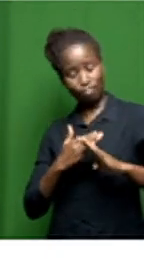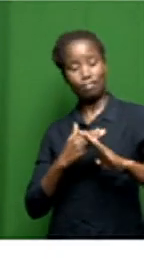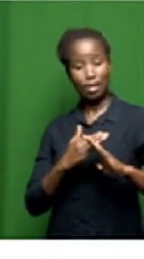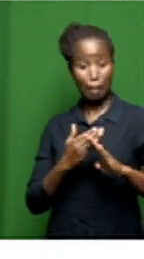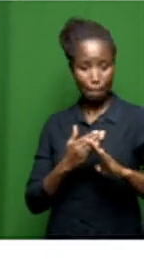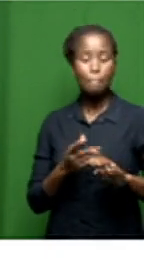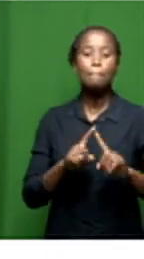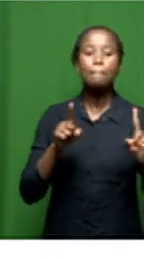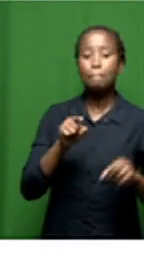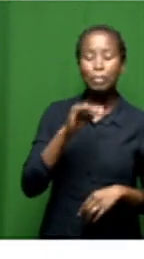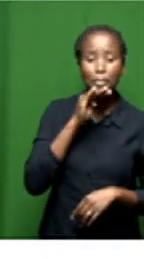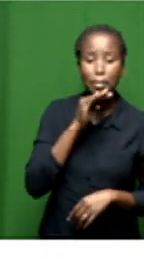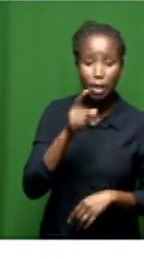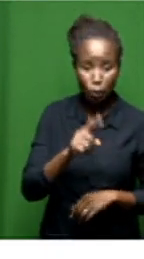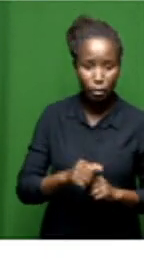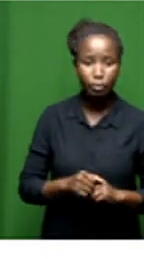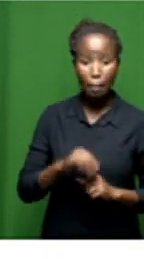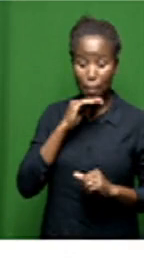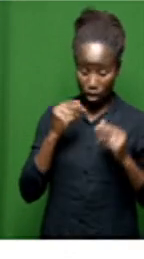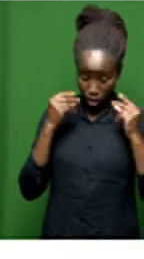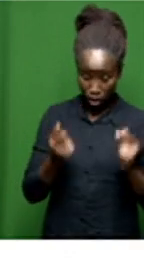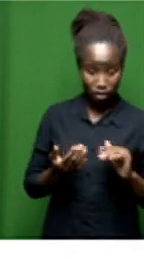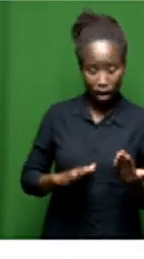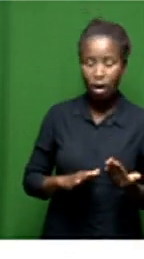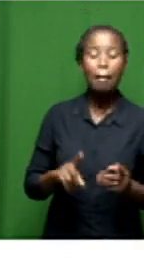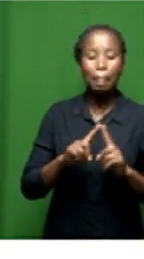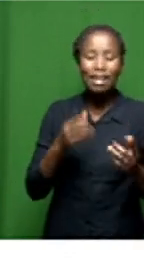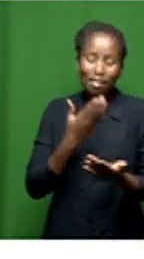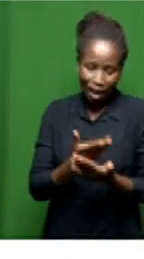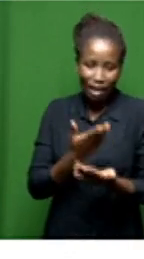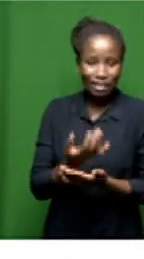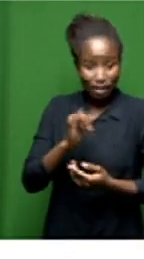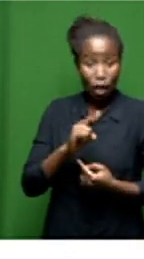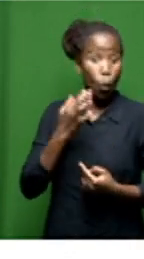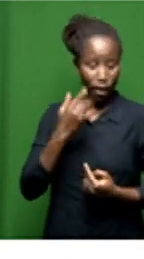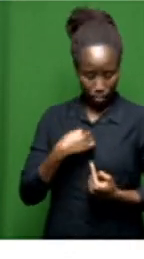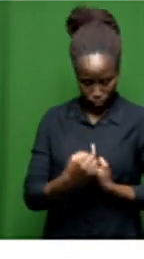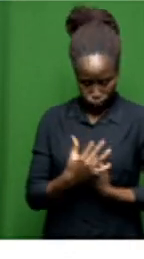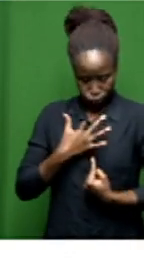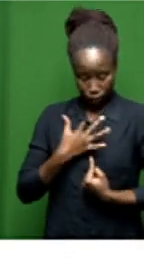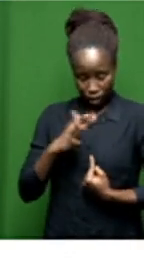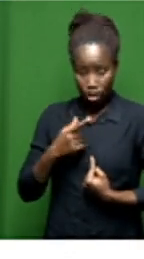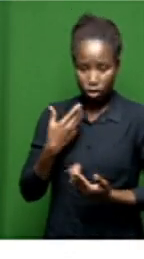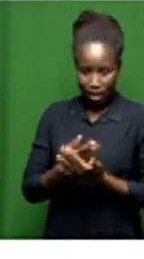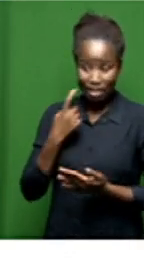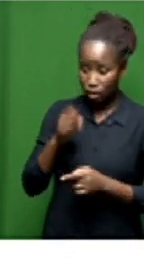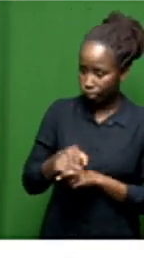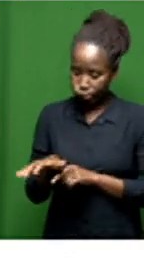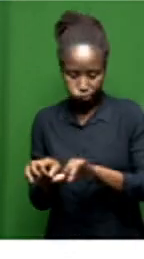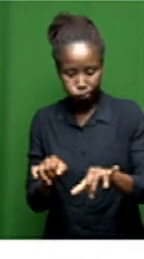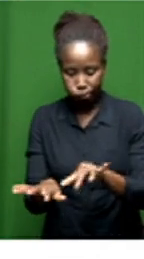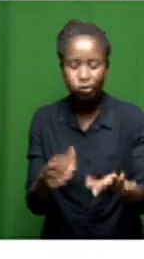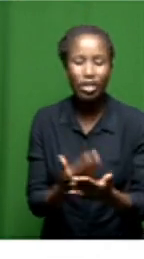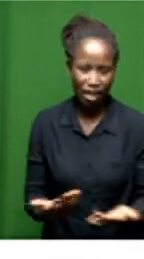that not only you are less risk to death, but you're also less likely to transmit the virus to the other person. And then when you have